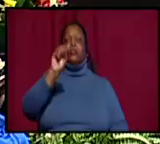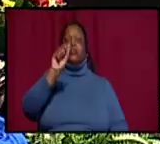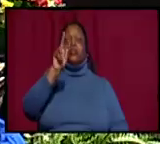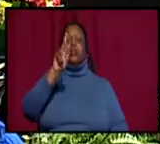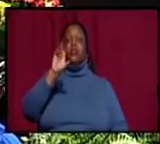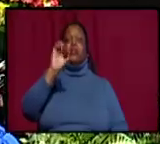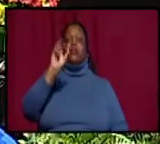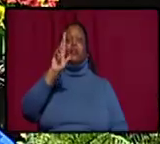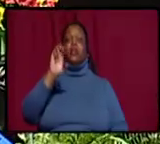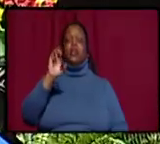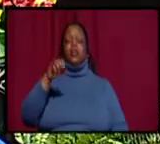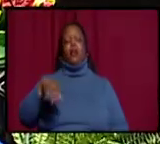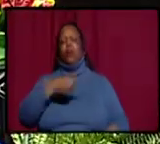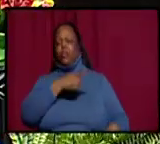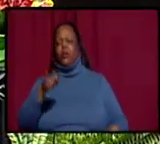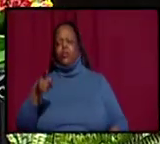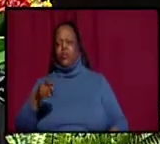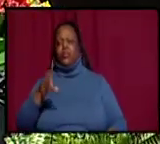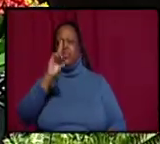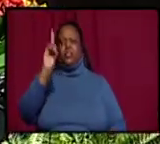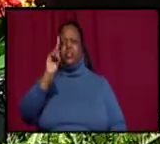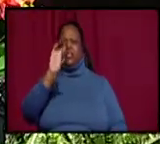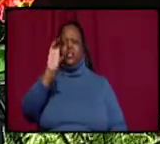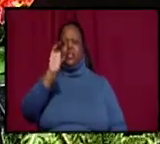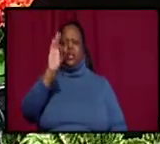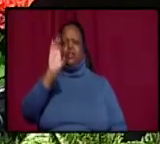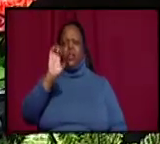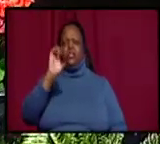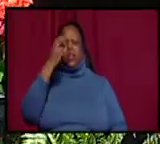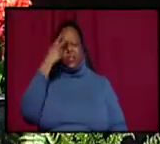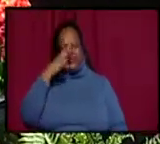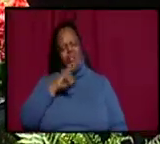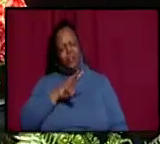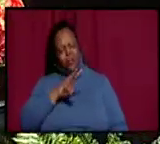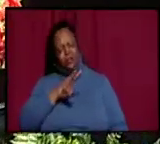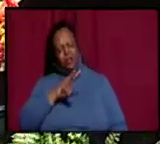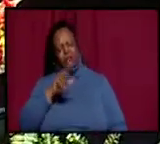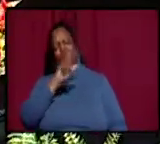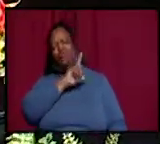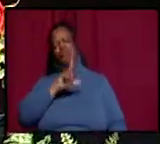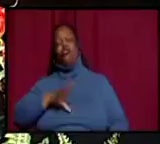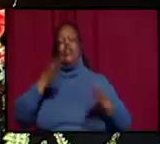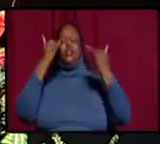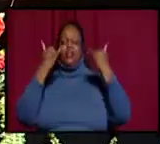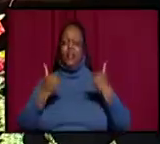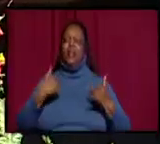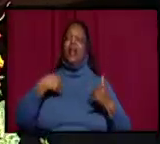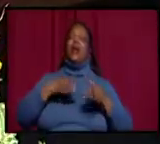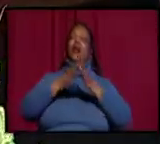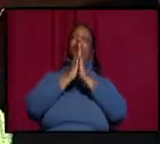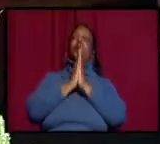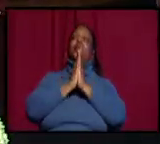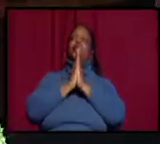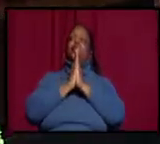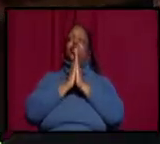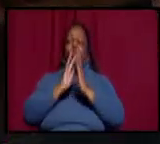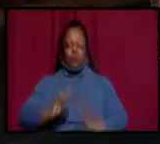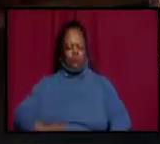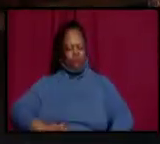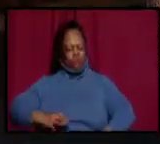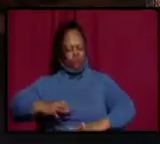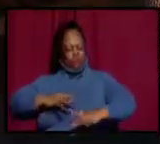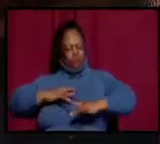Look on those, Lord, that the DCFS needs to see about. God, tonight, I ask that you would saturate